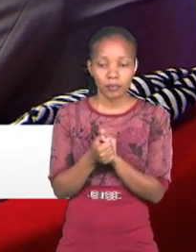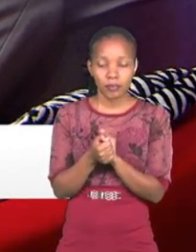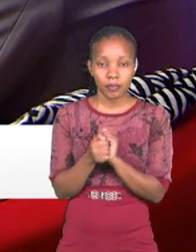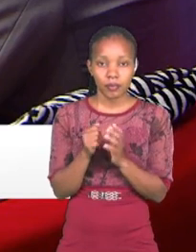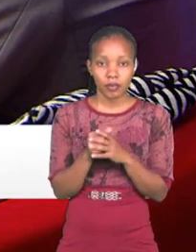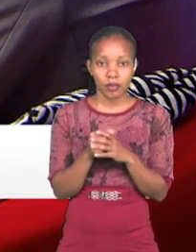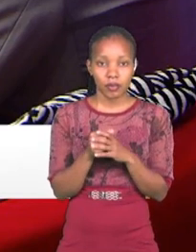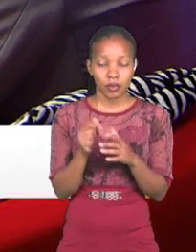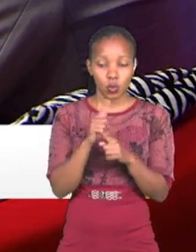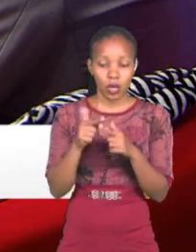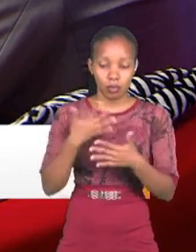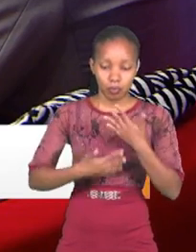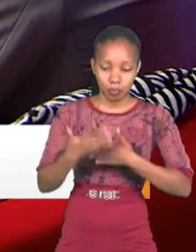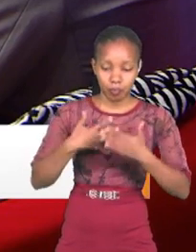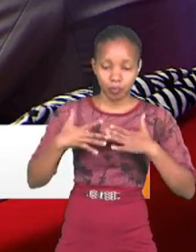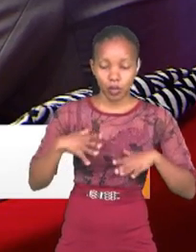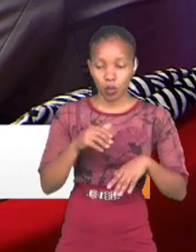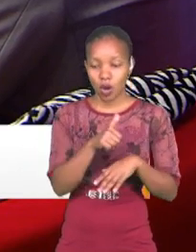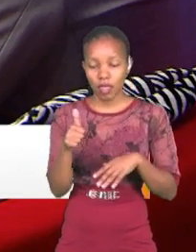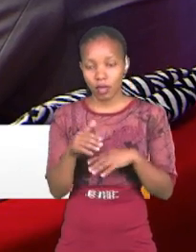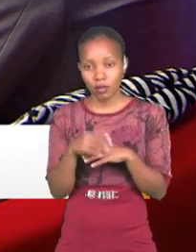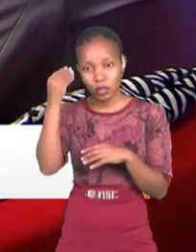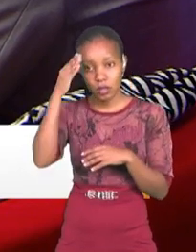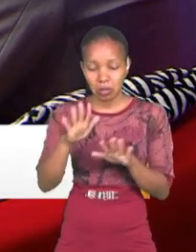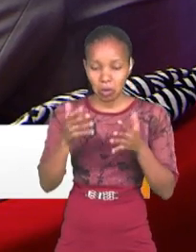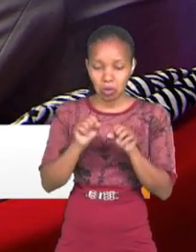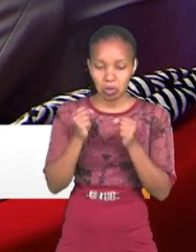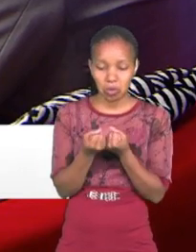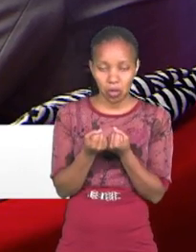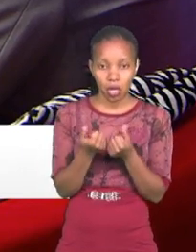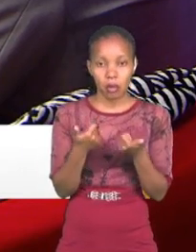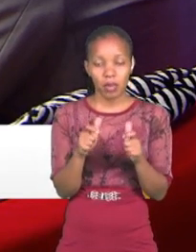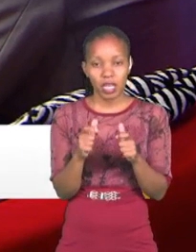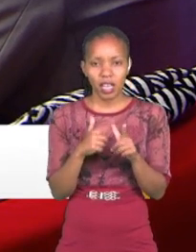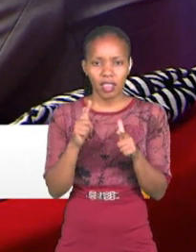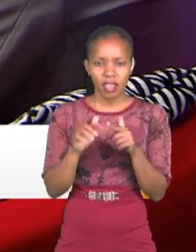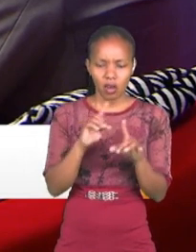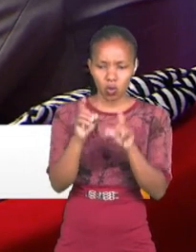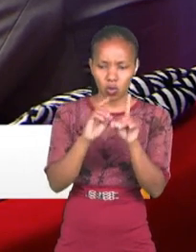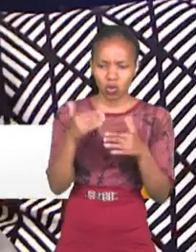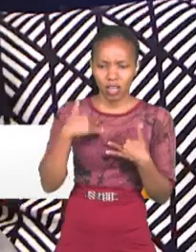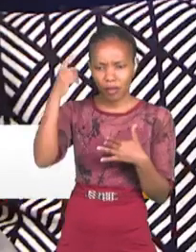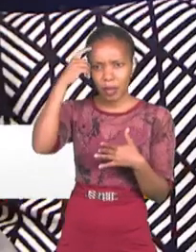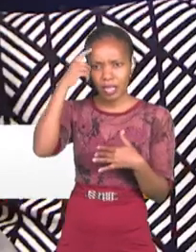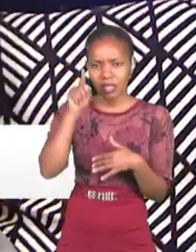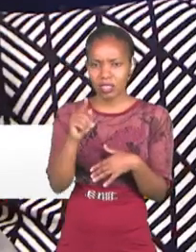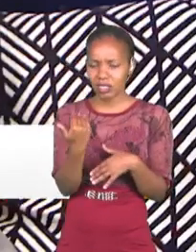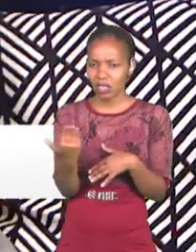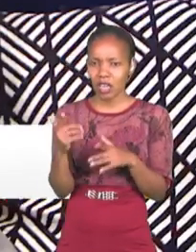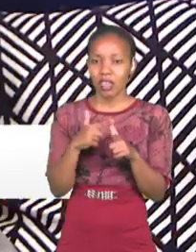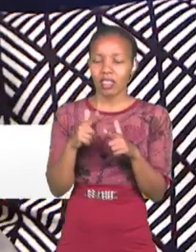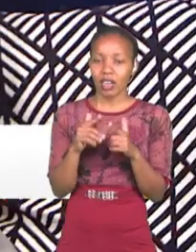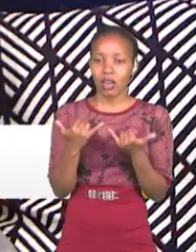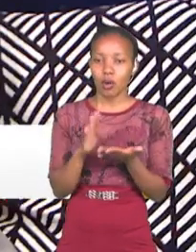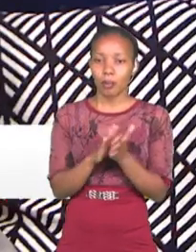she interact with some other pupils or some social media, then there is some questions in the mind of these. So it's better